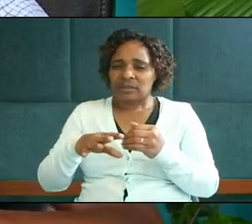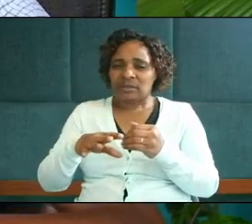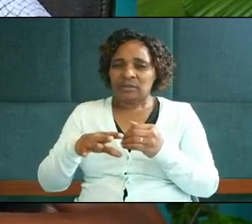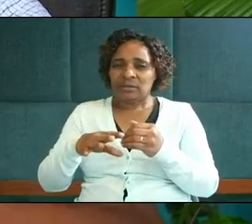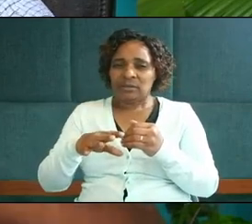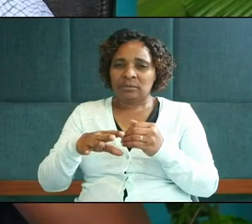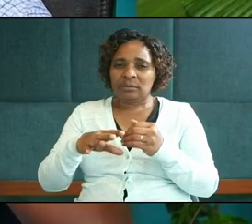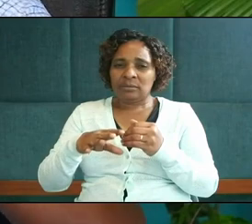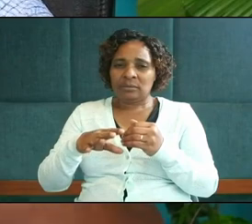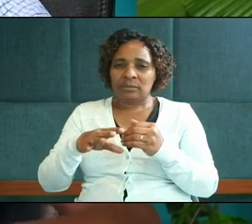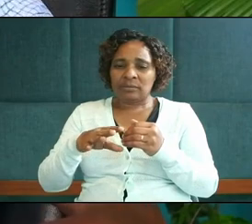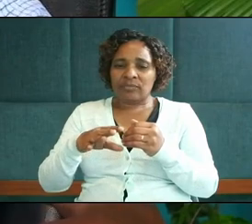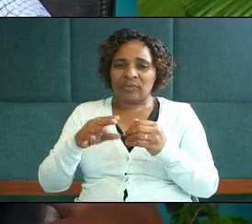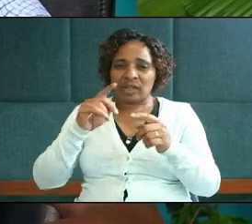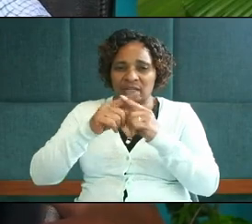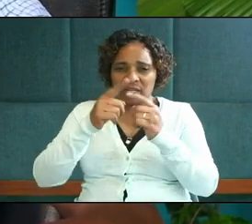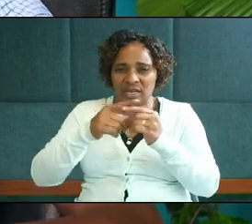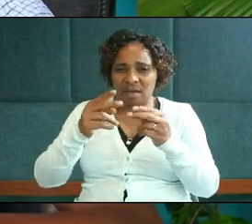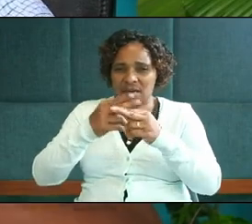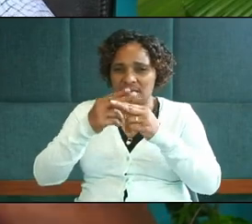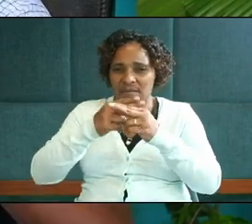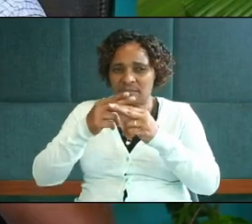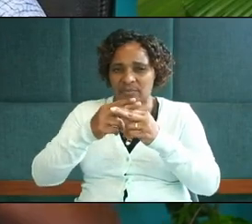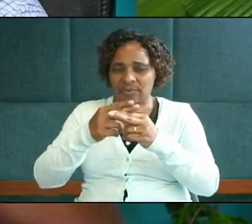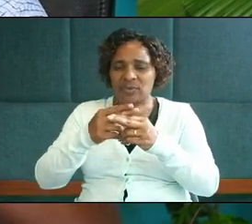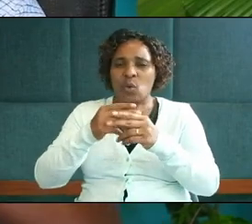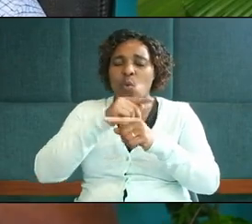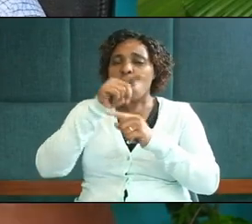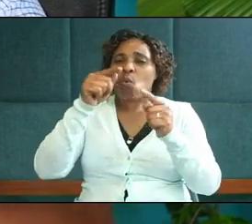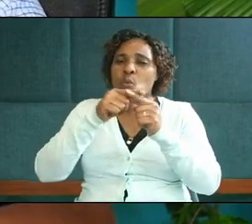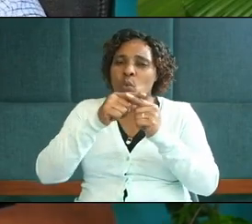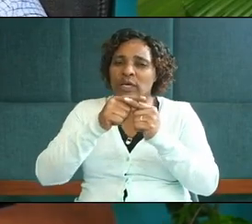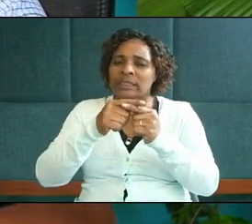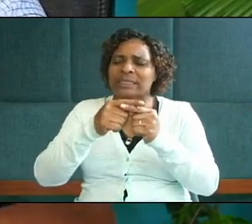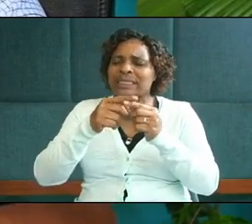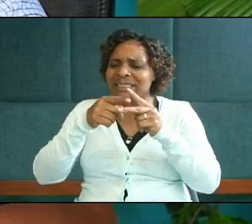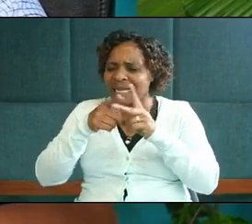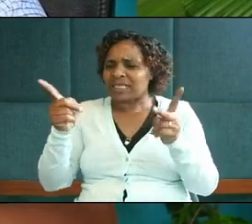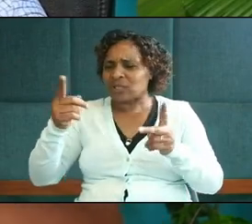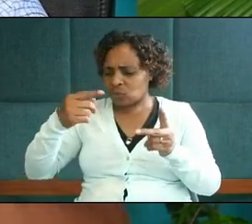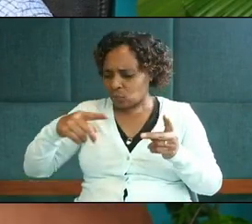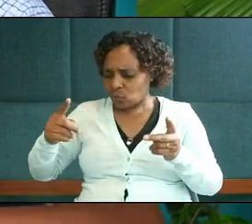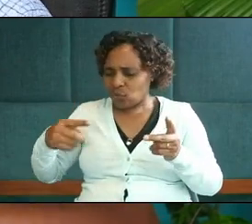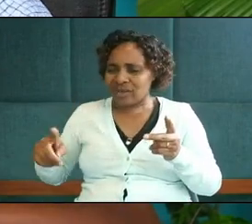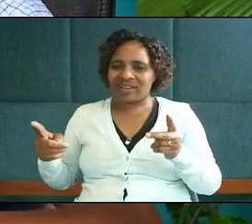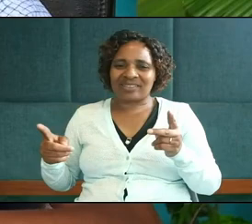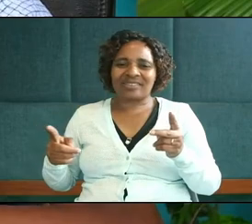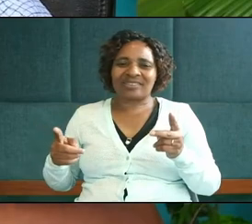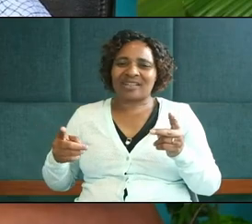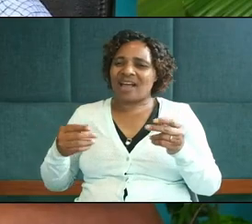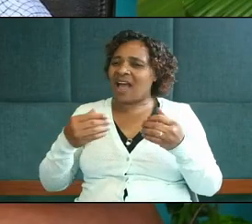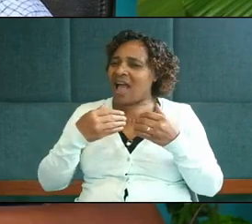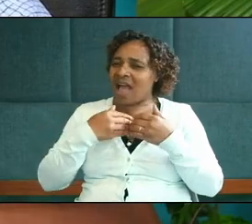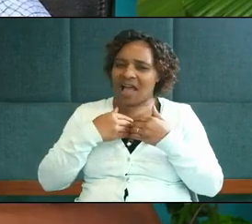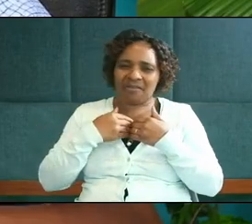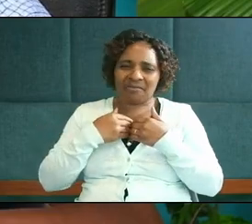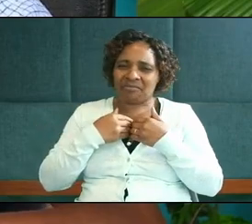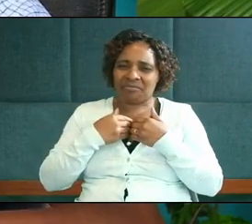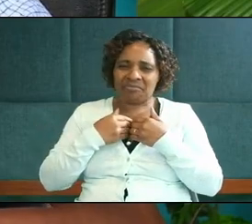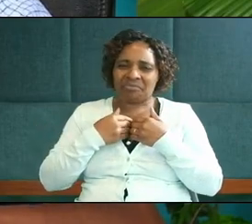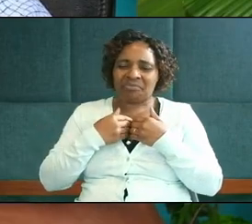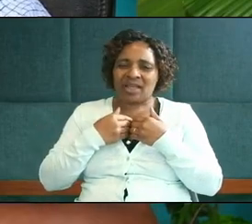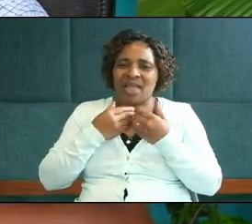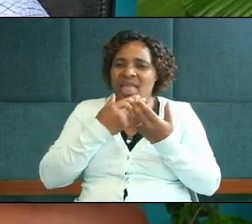the hearts of their sons were hardened. Mm-hmm. And eventually, even when he tried to correct them now, they did not turn back. They couldn't go